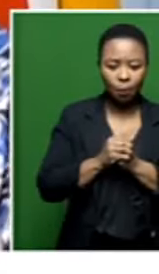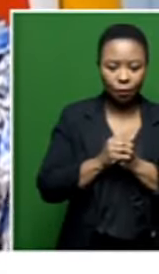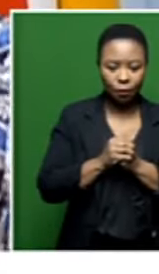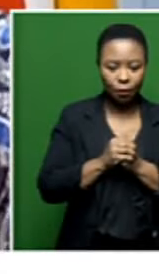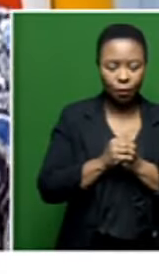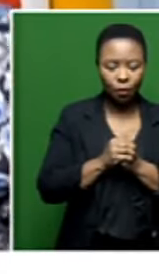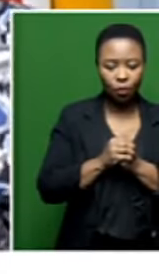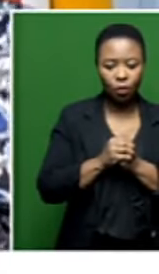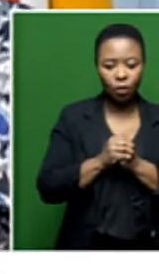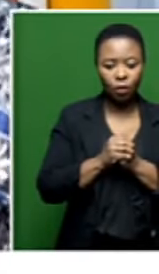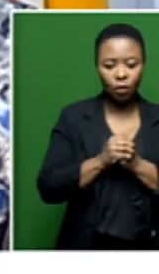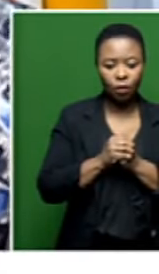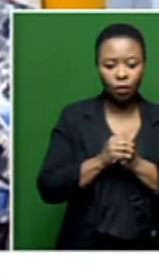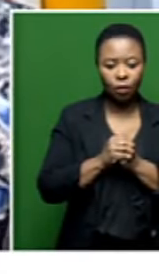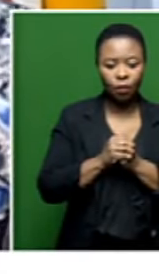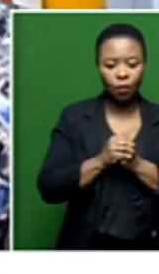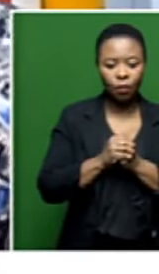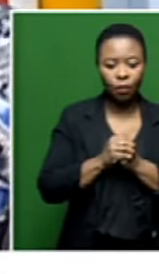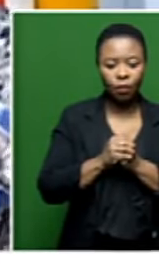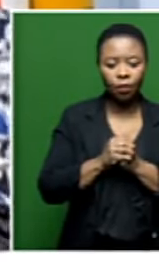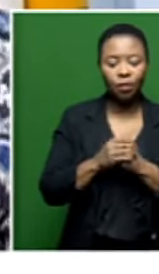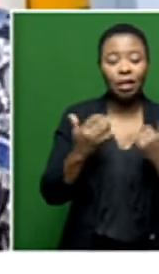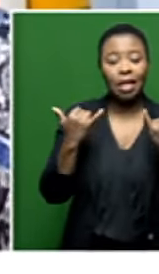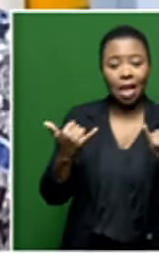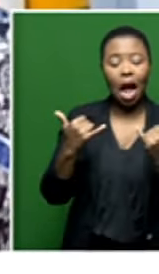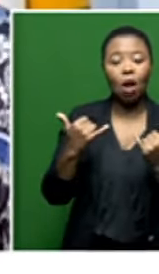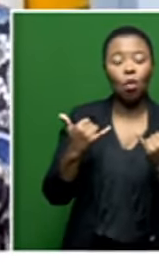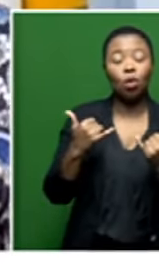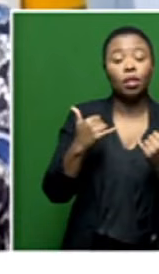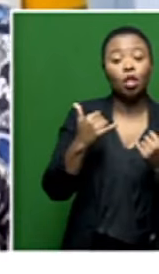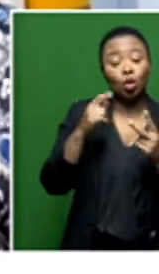got, in the main, two pandemics